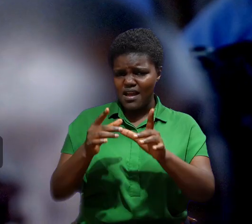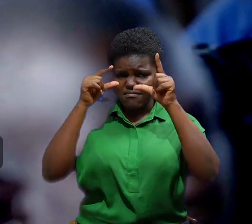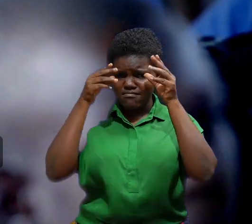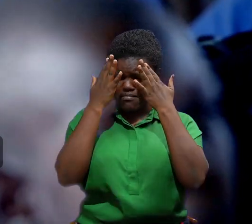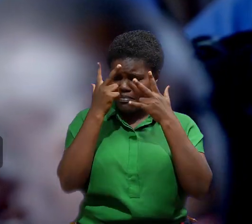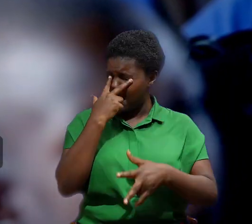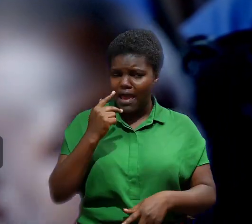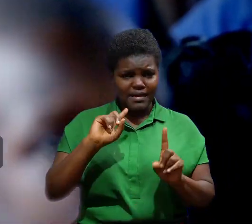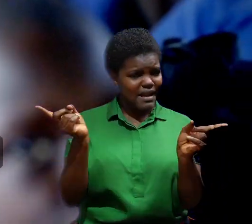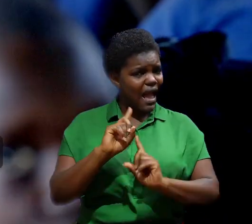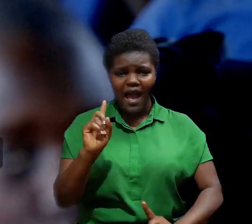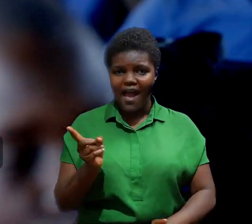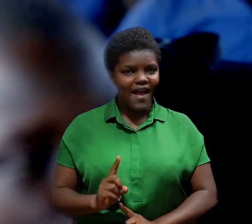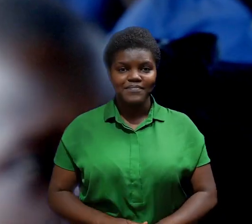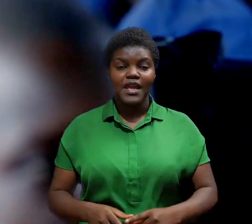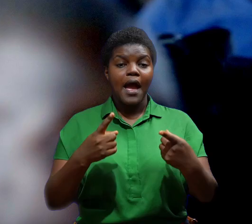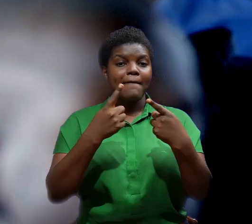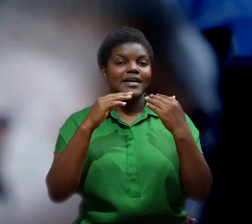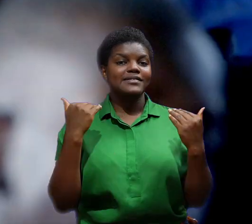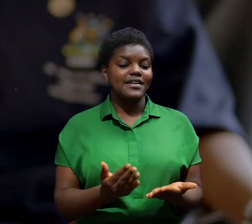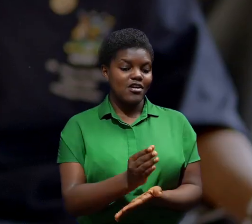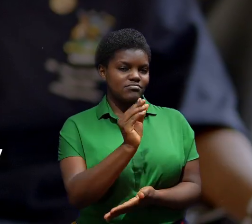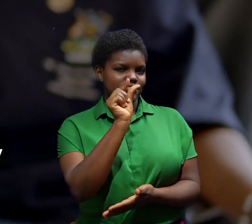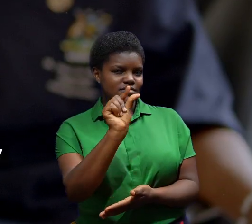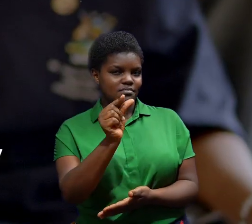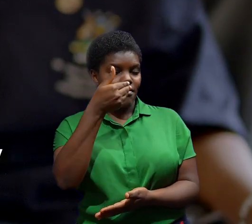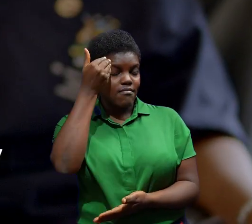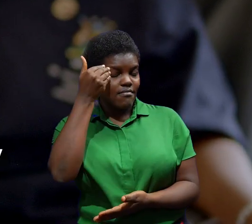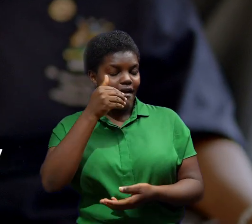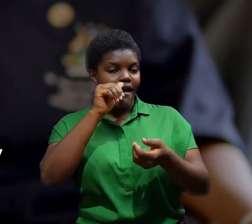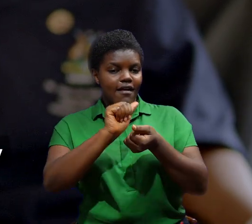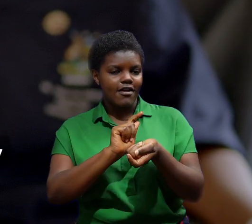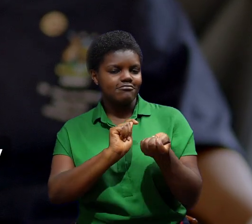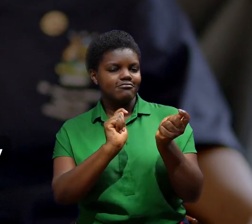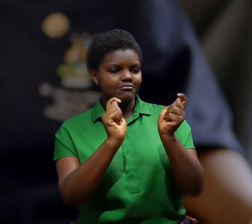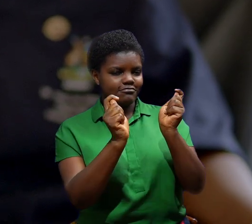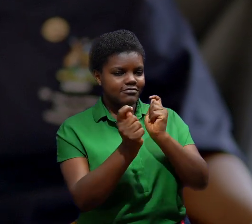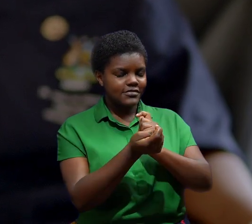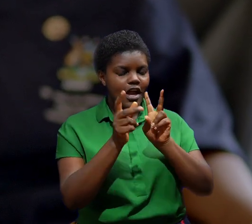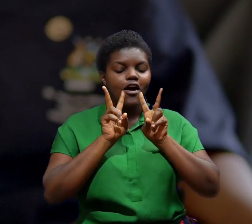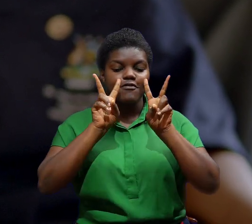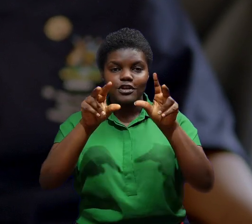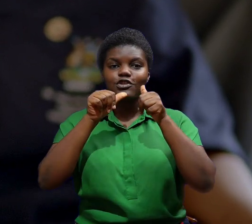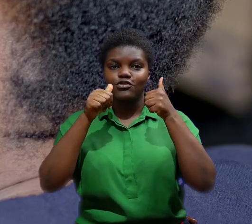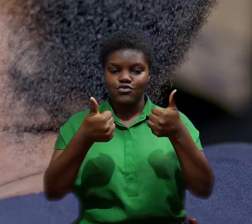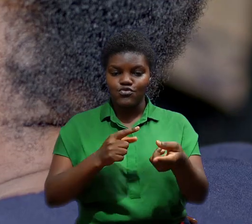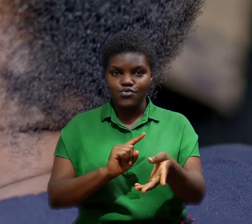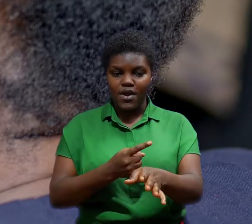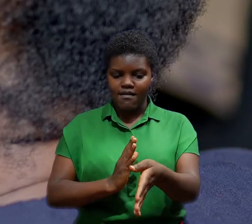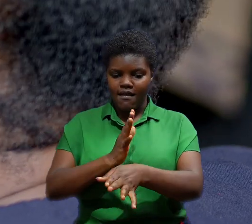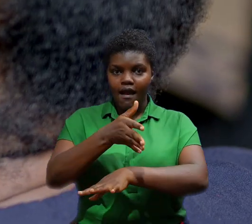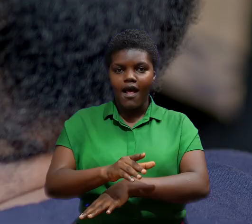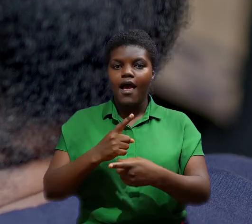go. He's going to become blind because of these specs. While minor procedures can effectively restore a child's vision in